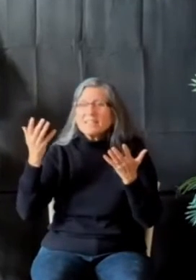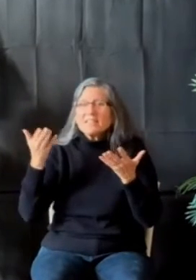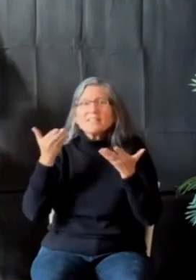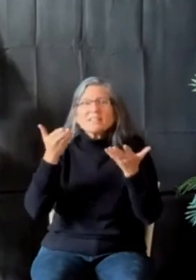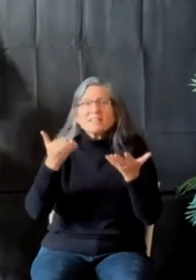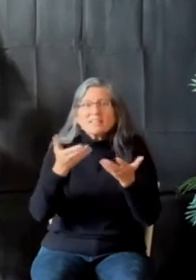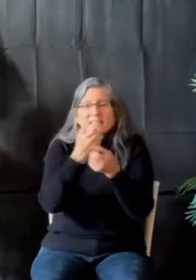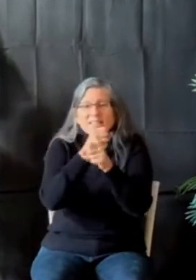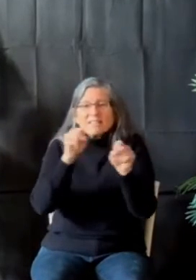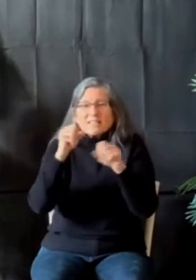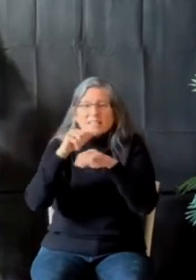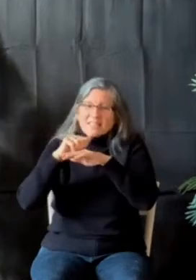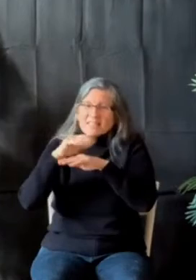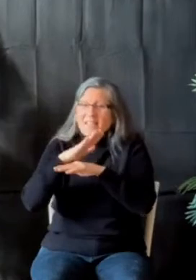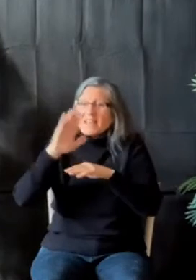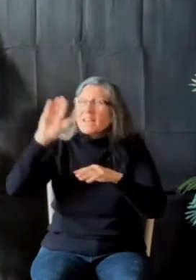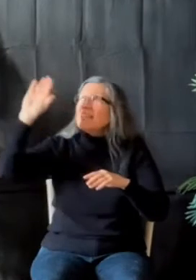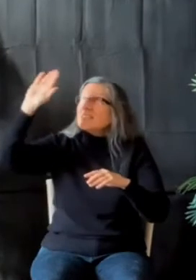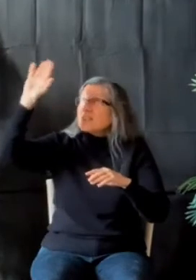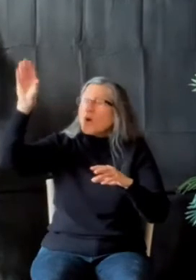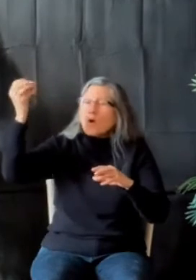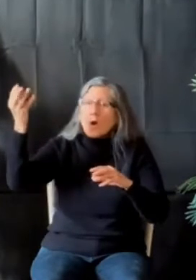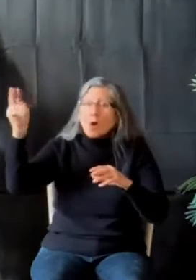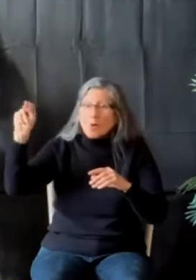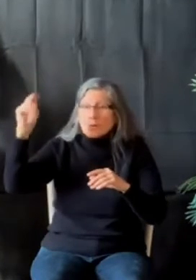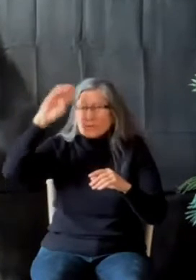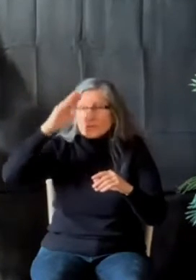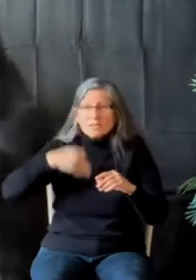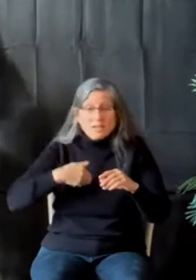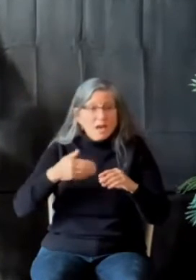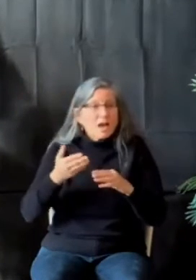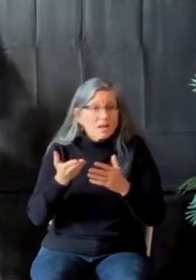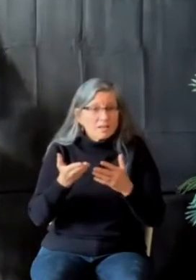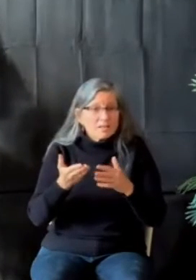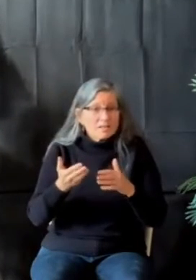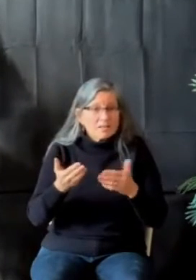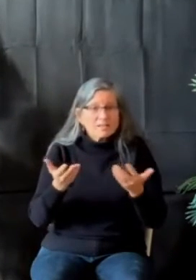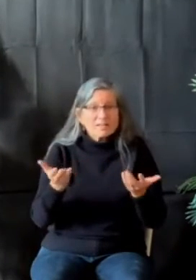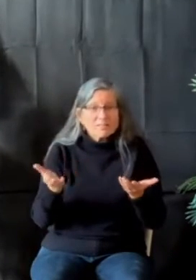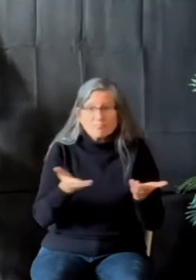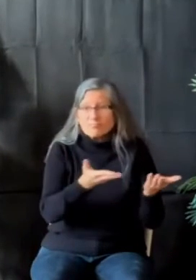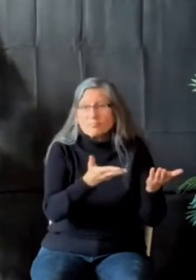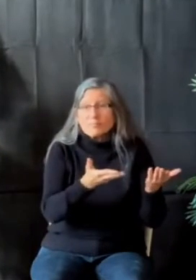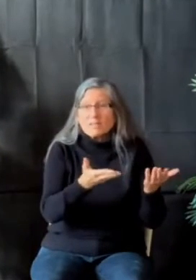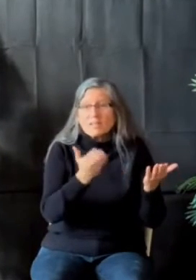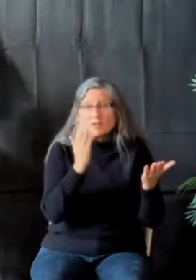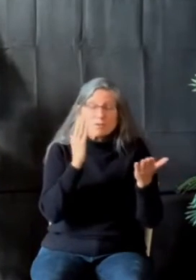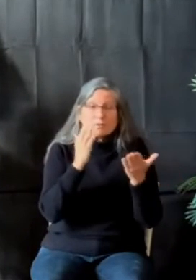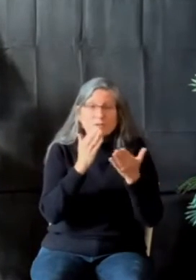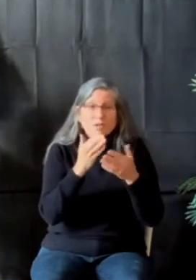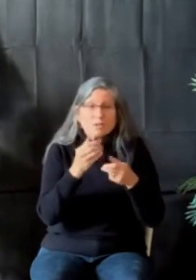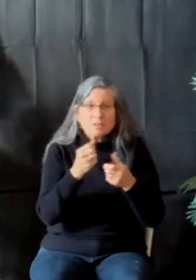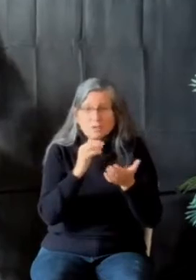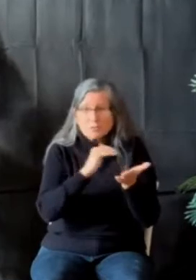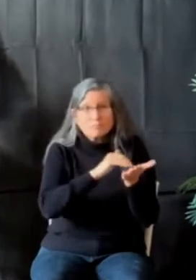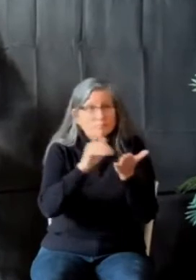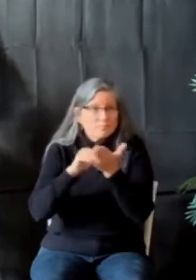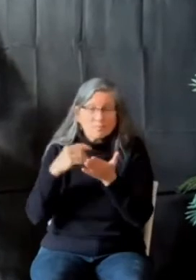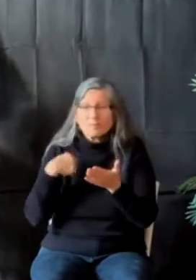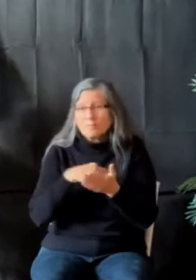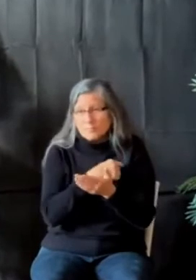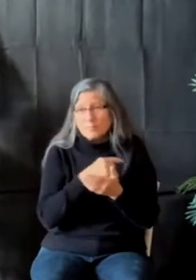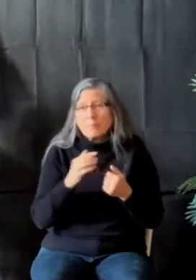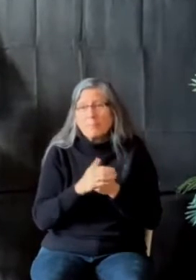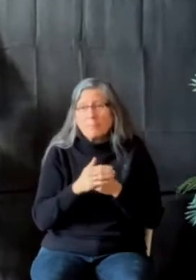His own Son, Jesus Christ, to live in that human nature which caused the trouble. And while Christ was actually